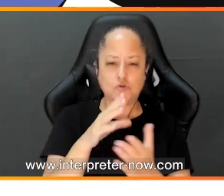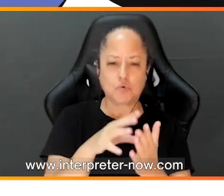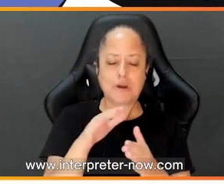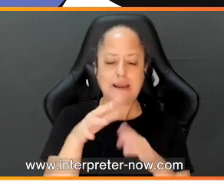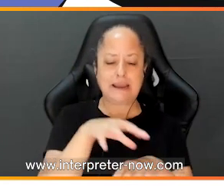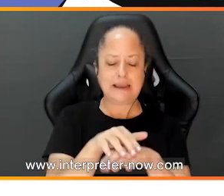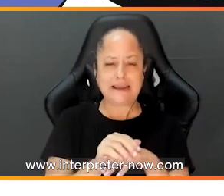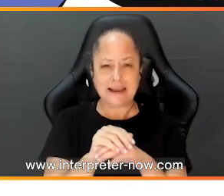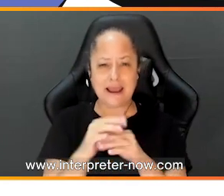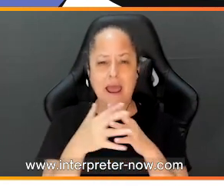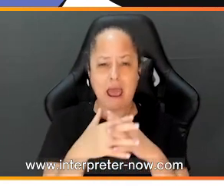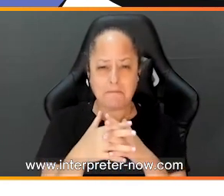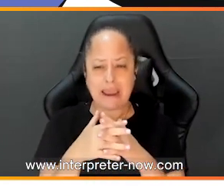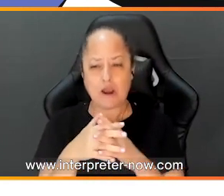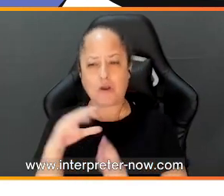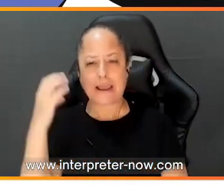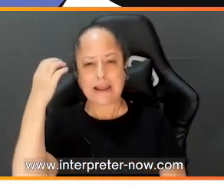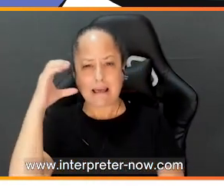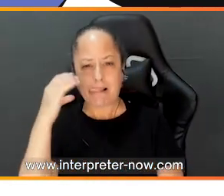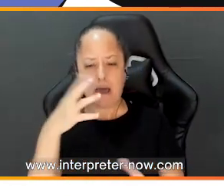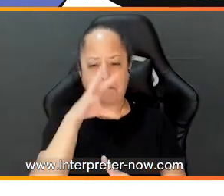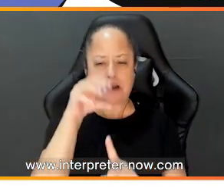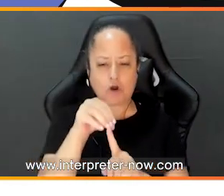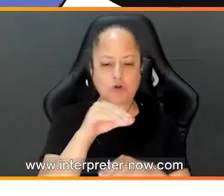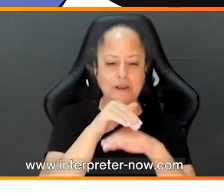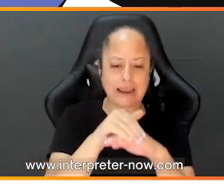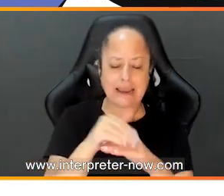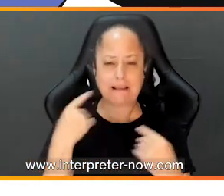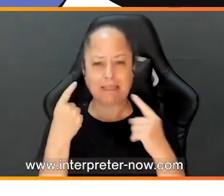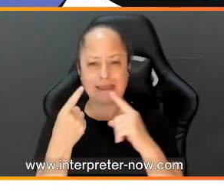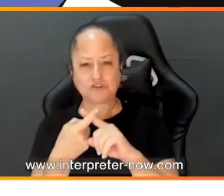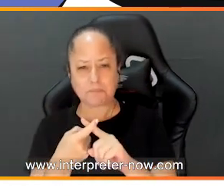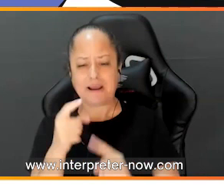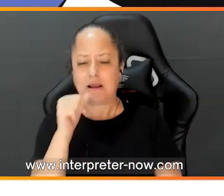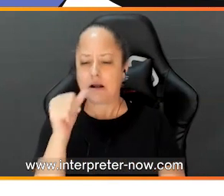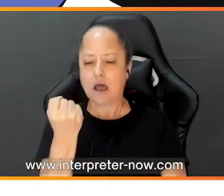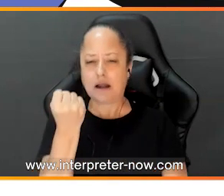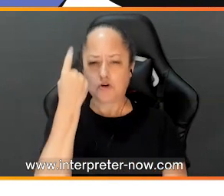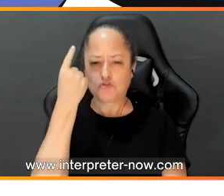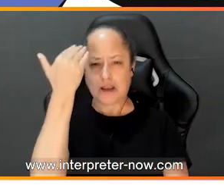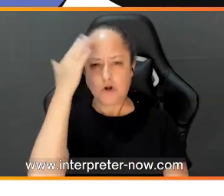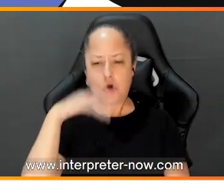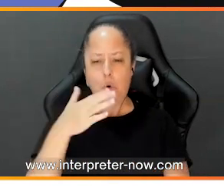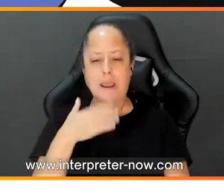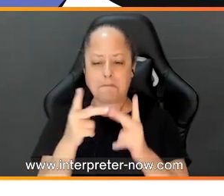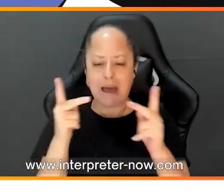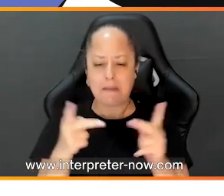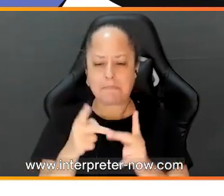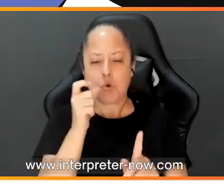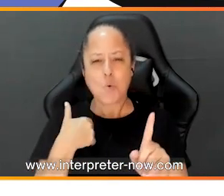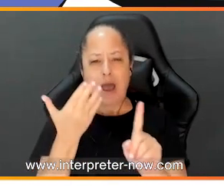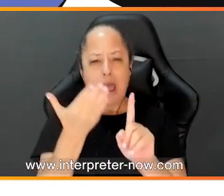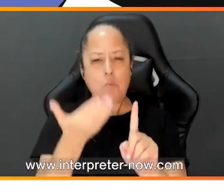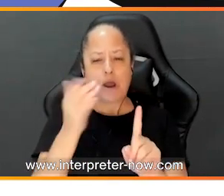and Colombian culture, between English and Spanish, and not really necessarily knowing or understanding my place and who I